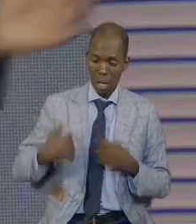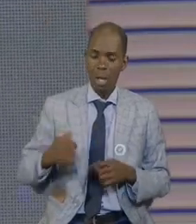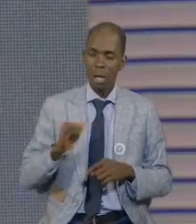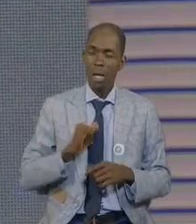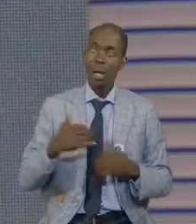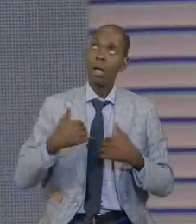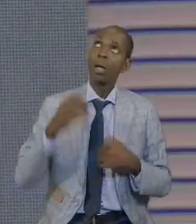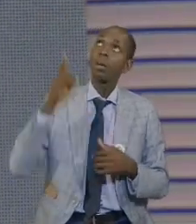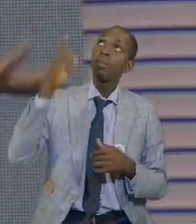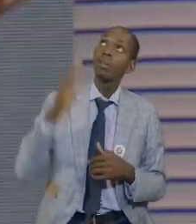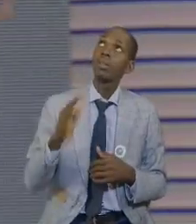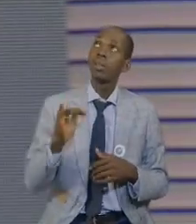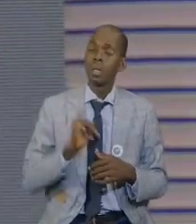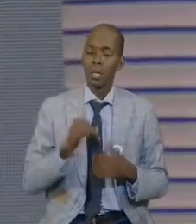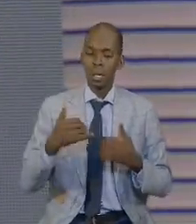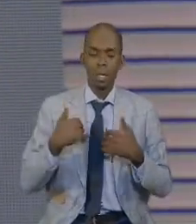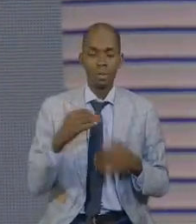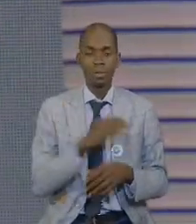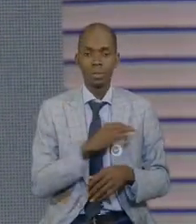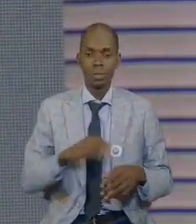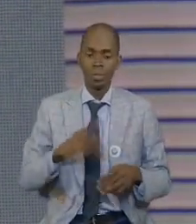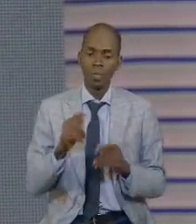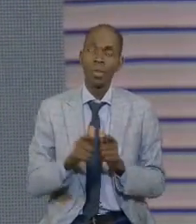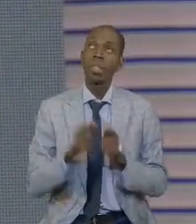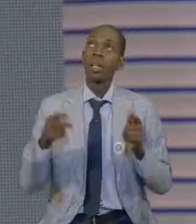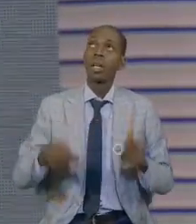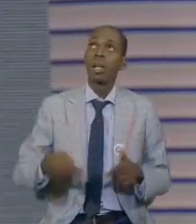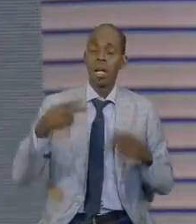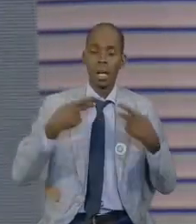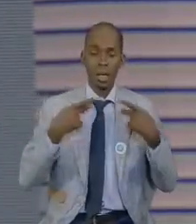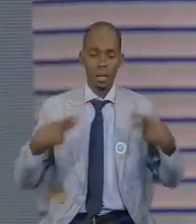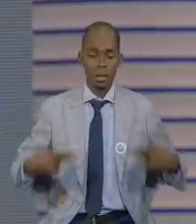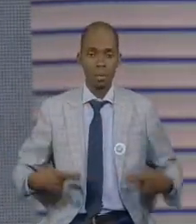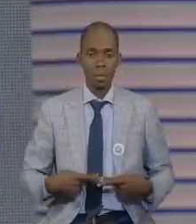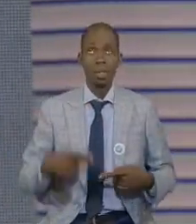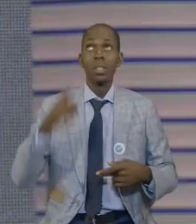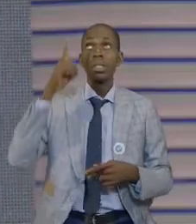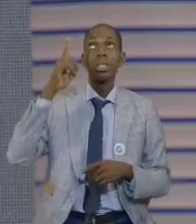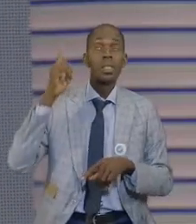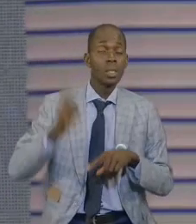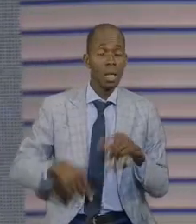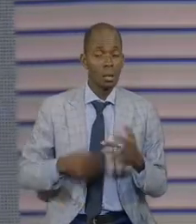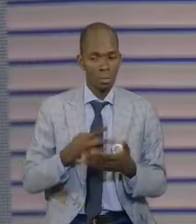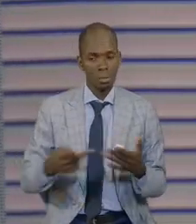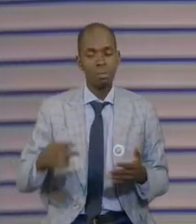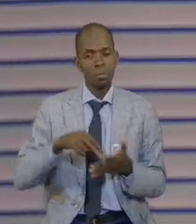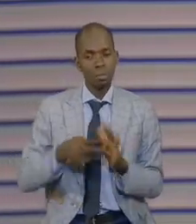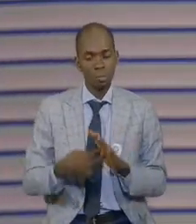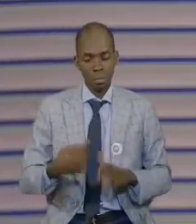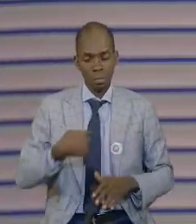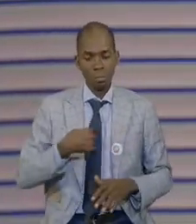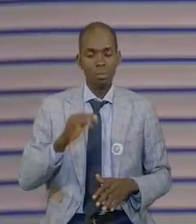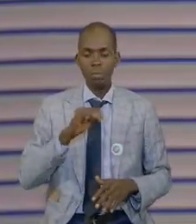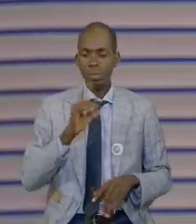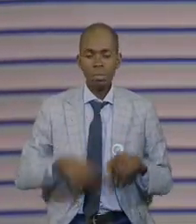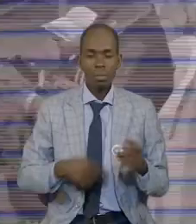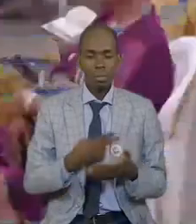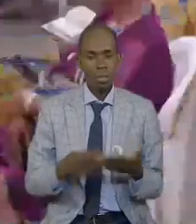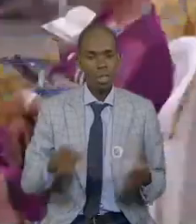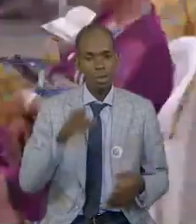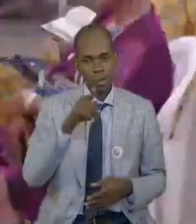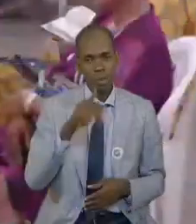great I praise he is with me he cannot fail I cannot fail you will not